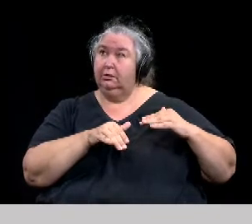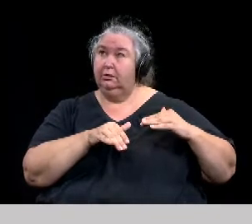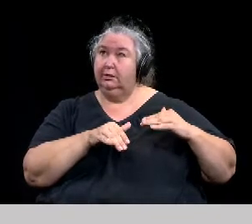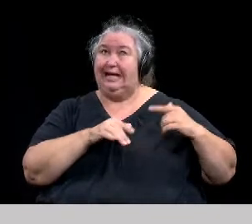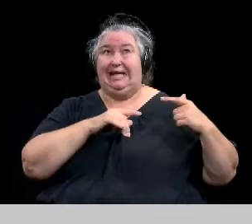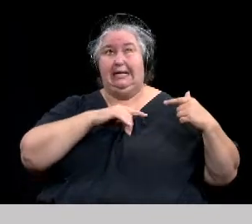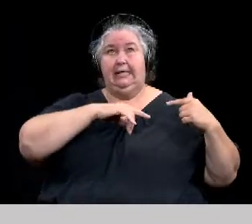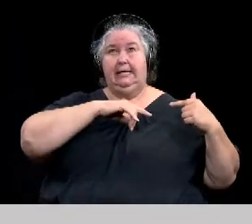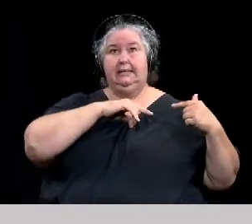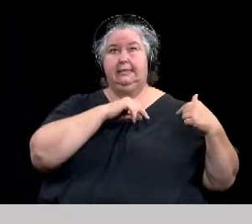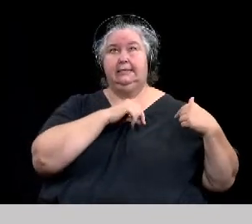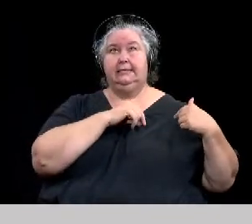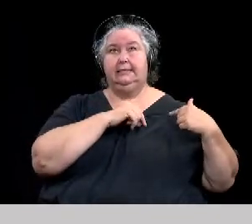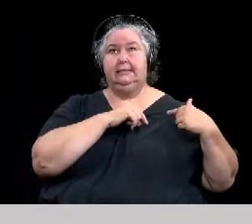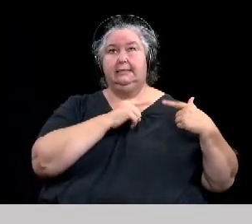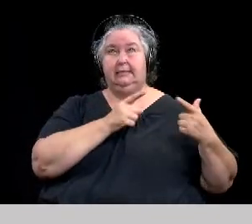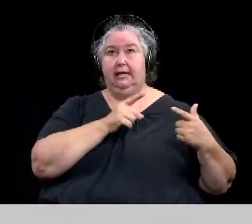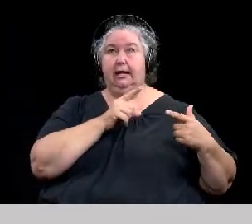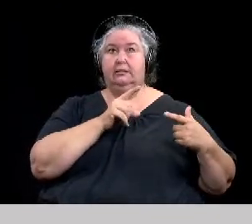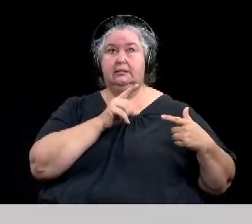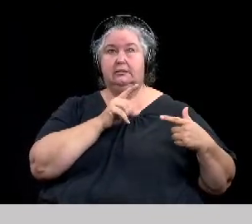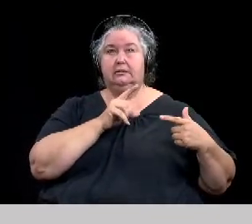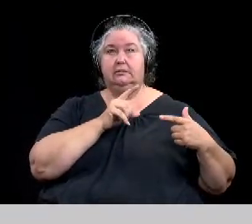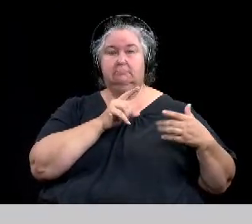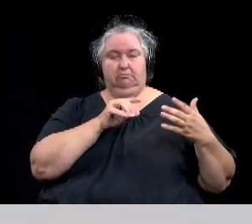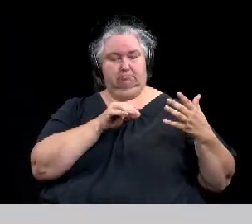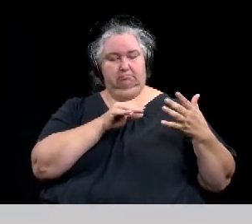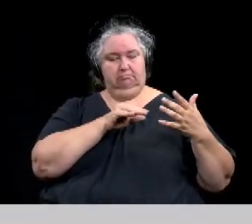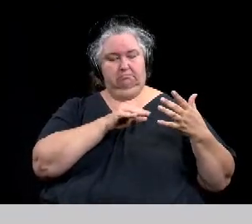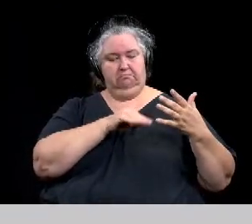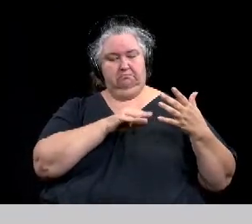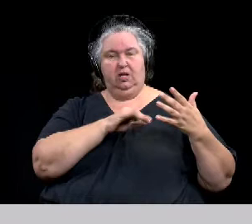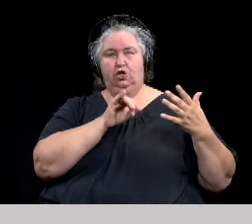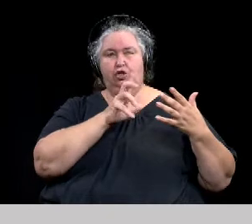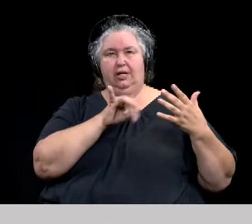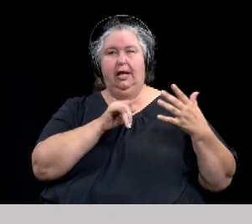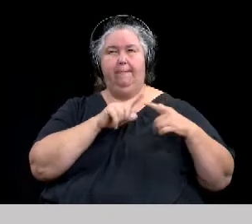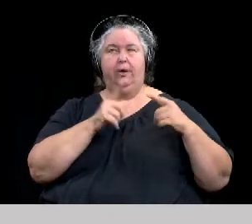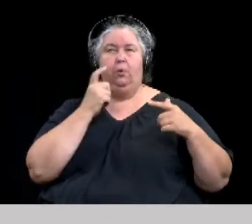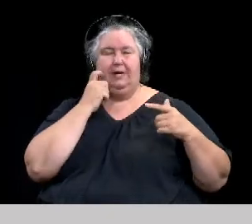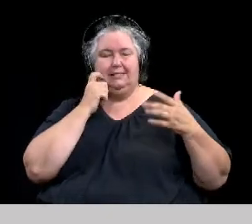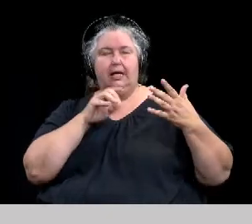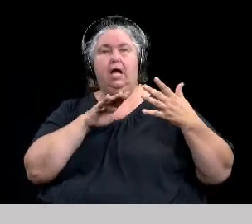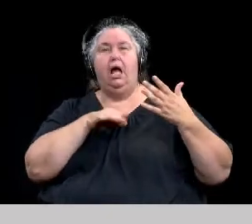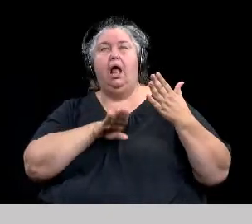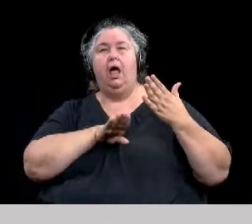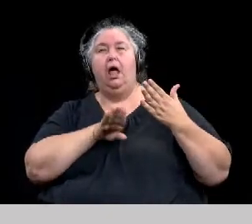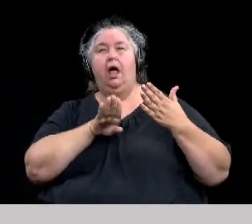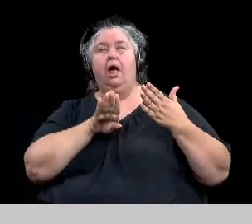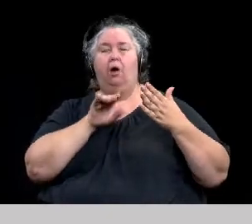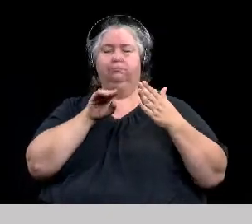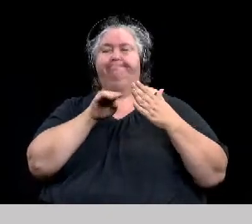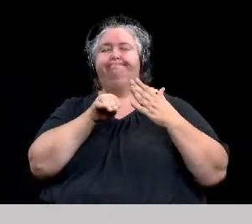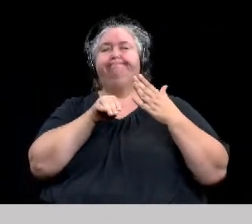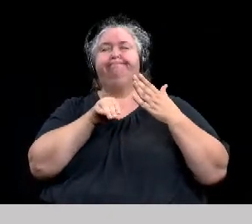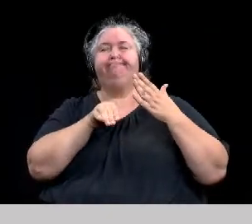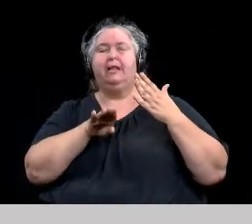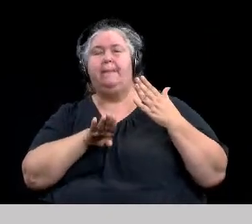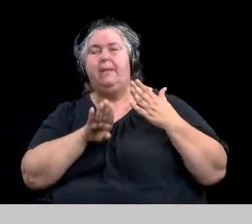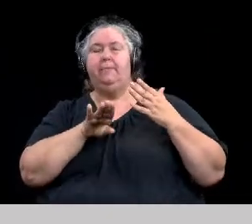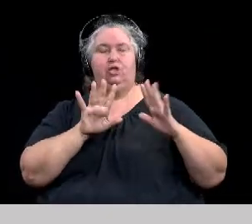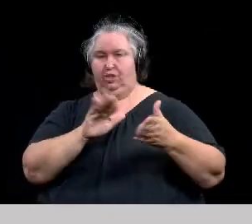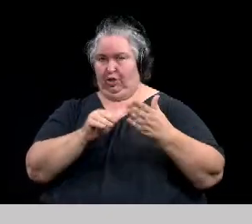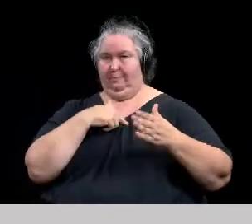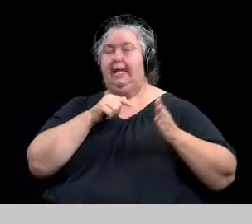in late July. But recently, we've seen a little uptick here in early October in new